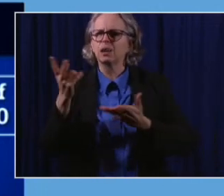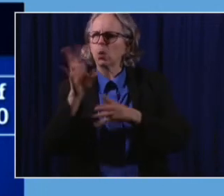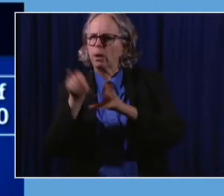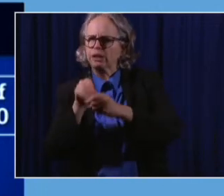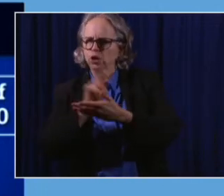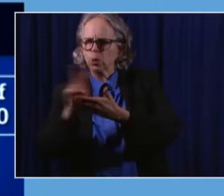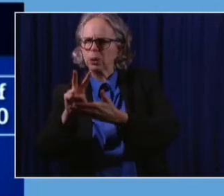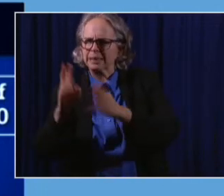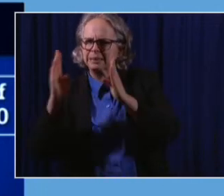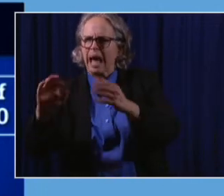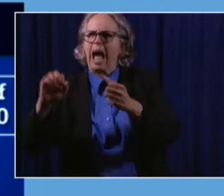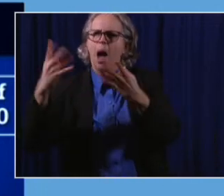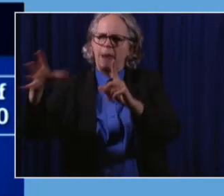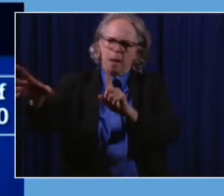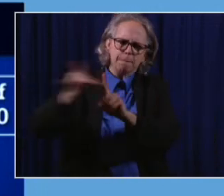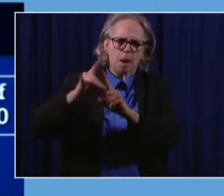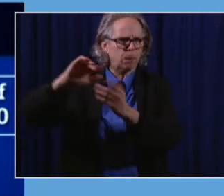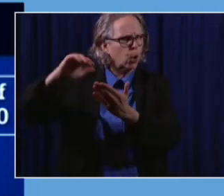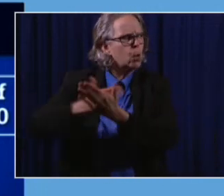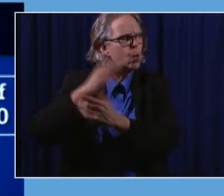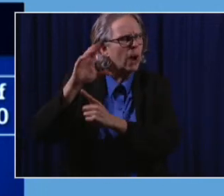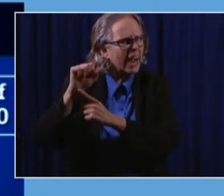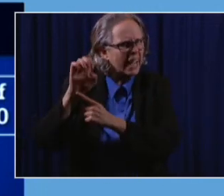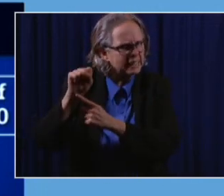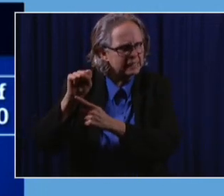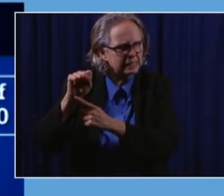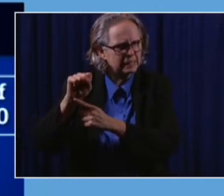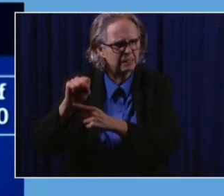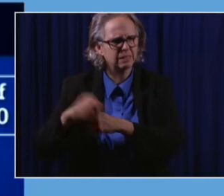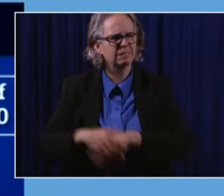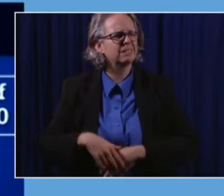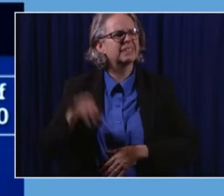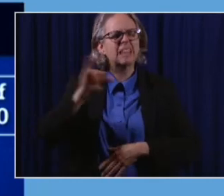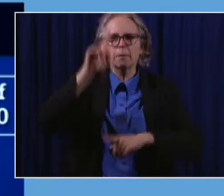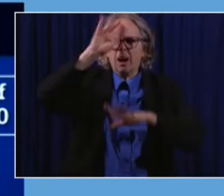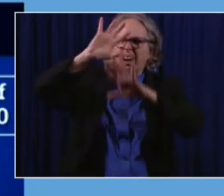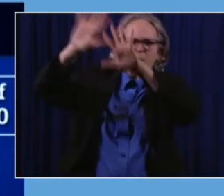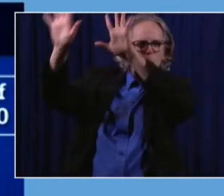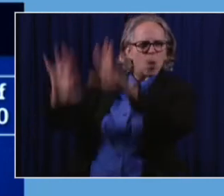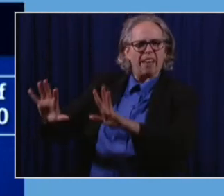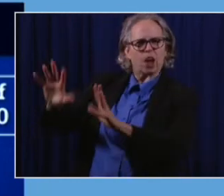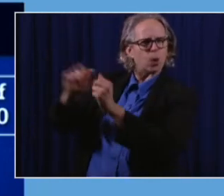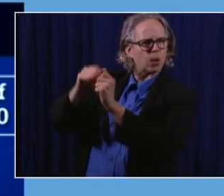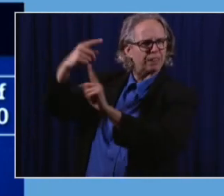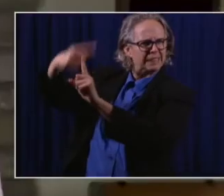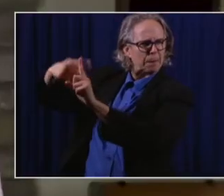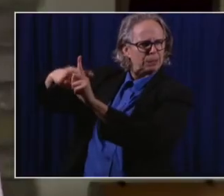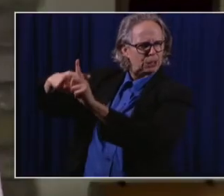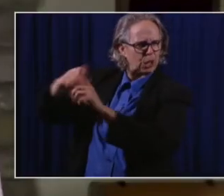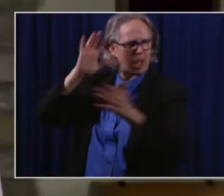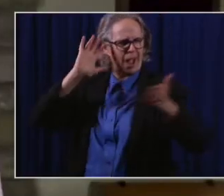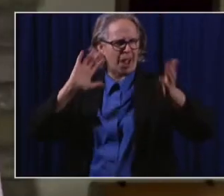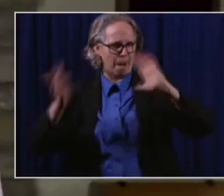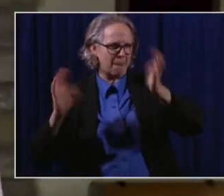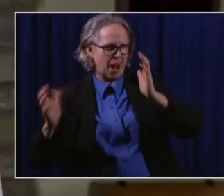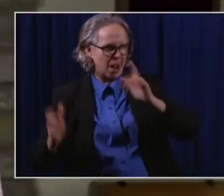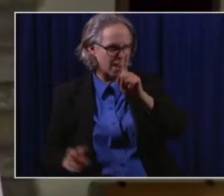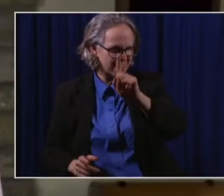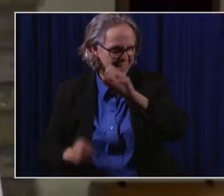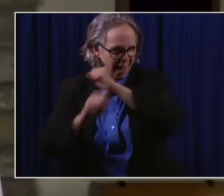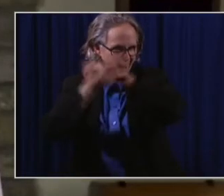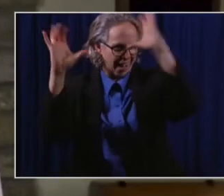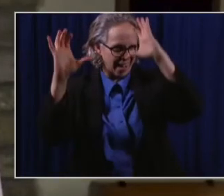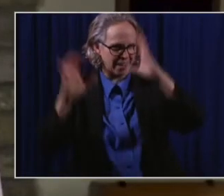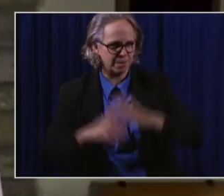been saying. It is our temperature and the weather report. It's very important, but it's not the whole picture. Indicator 2 is